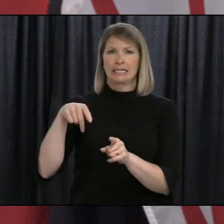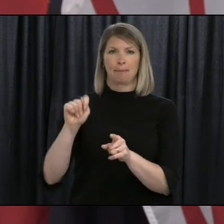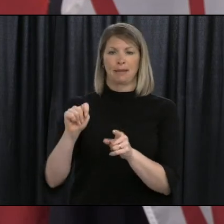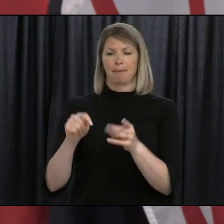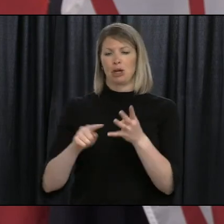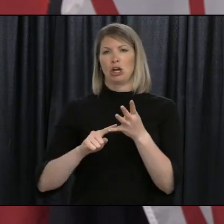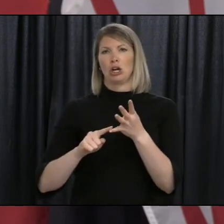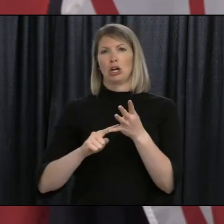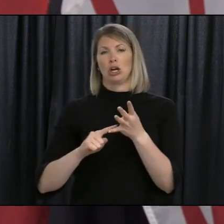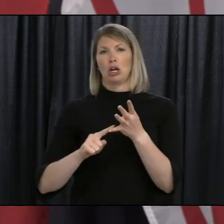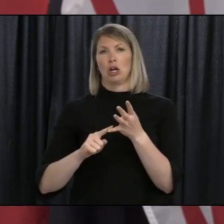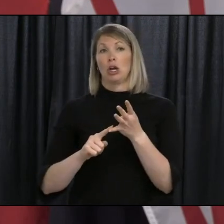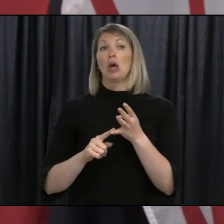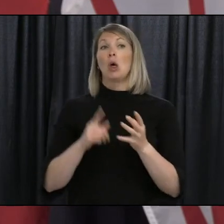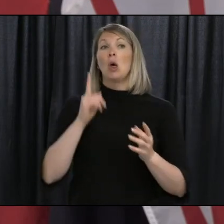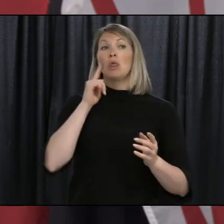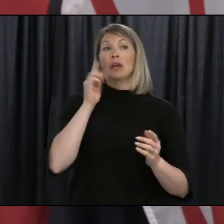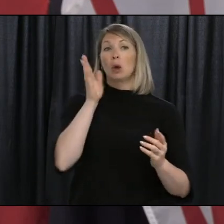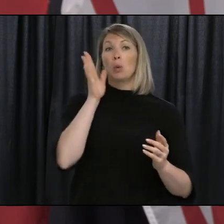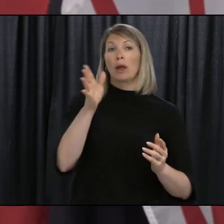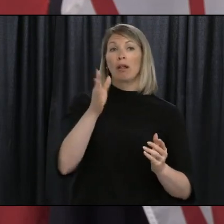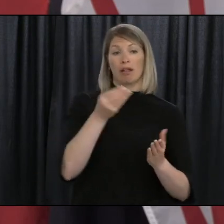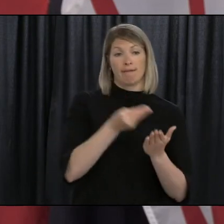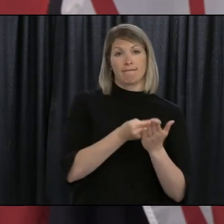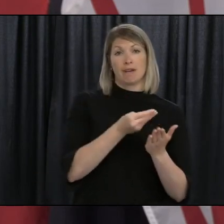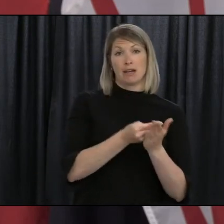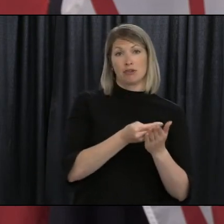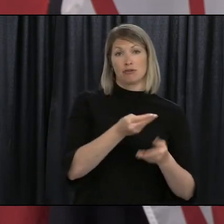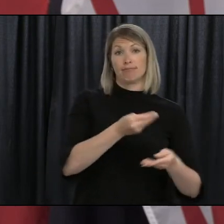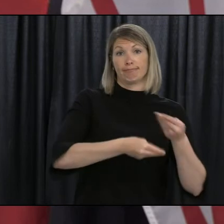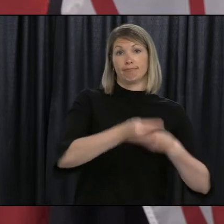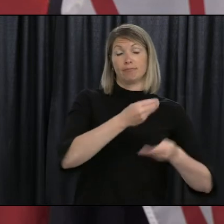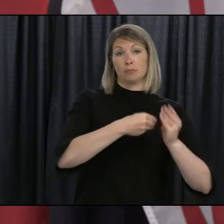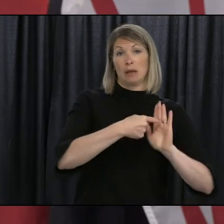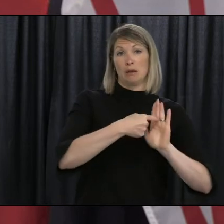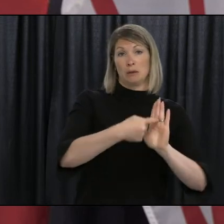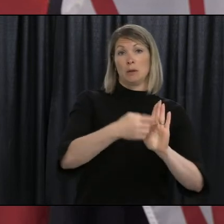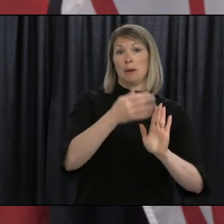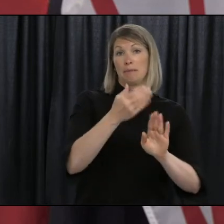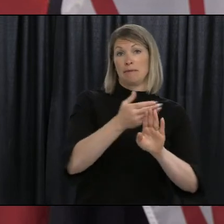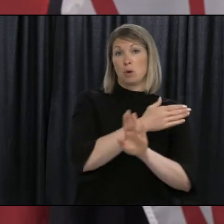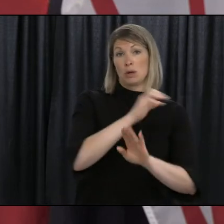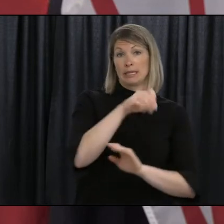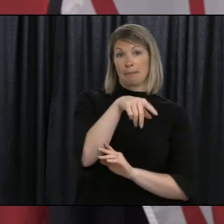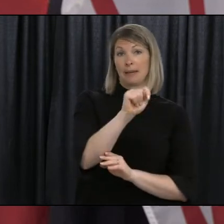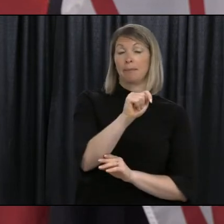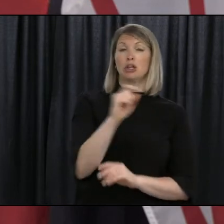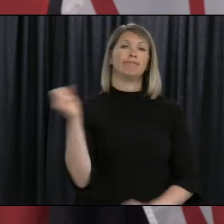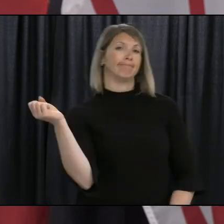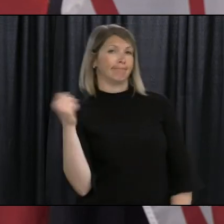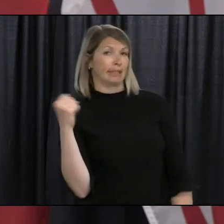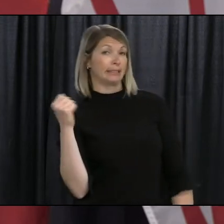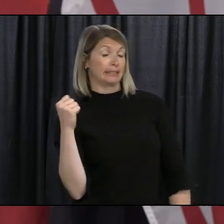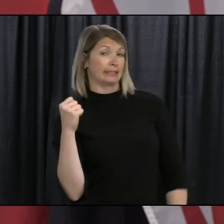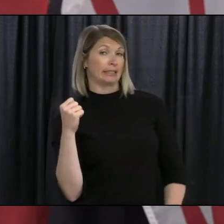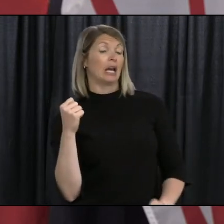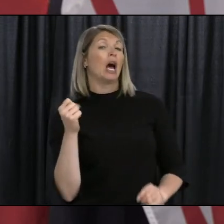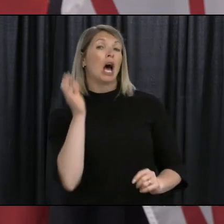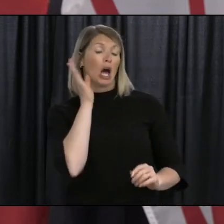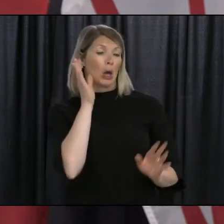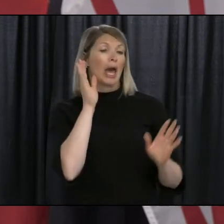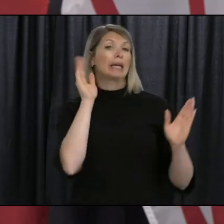interim supply bill to the House? It's certainly my intent to see a budget prior to the end